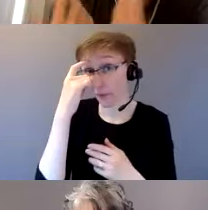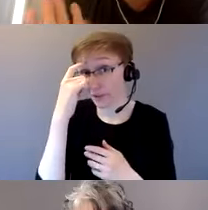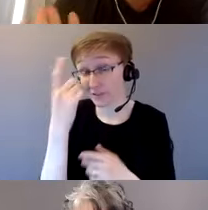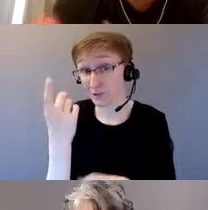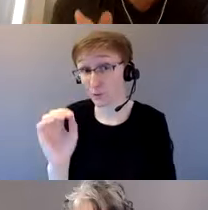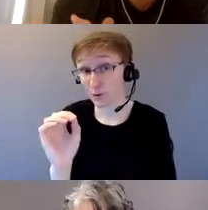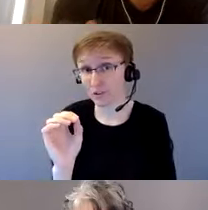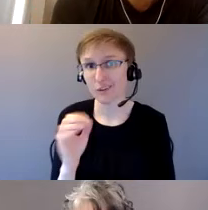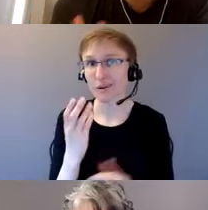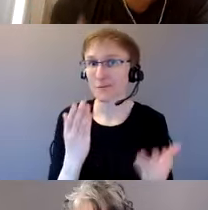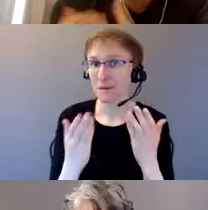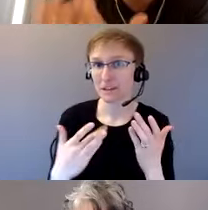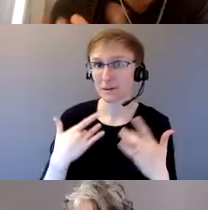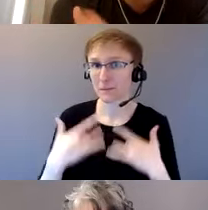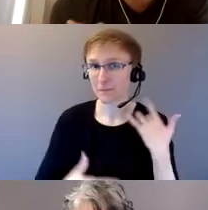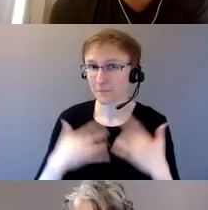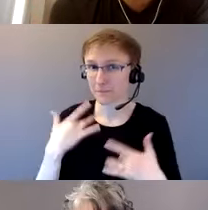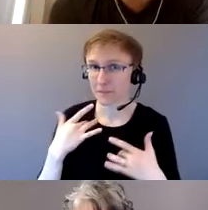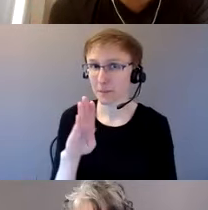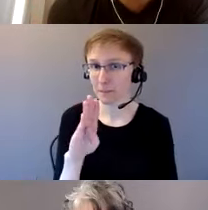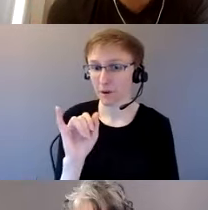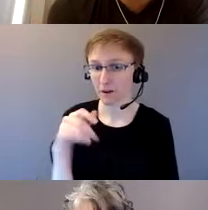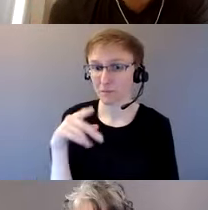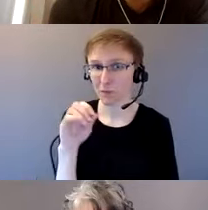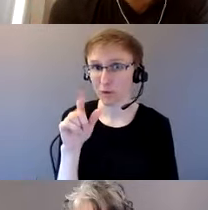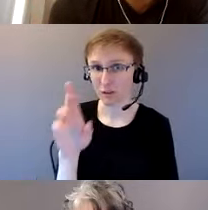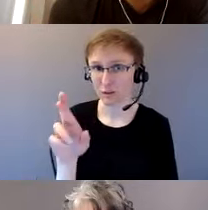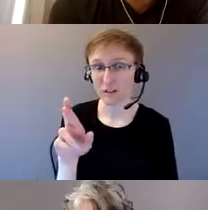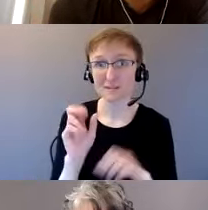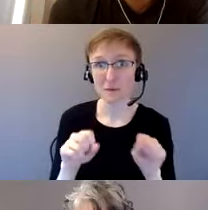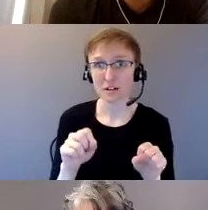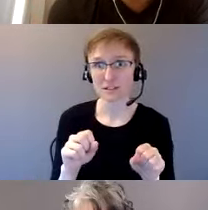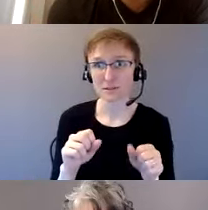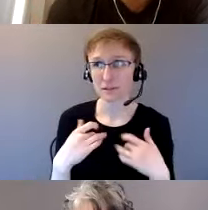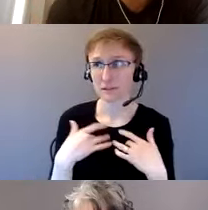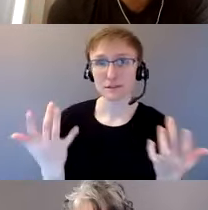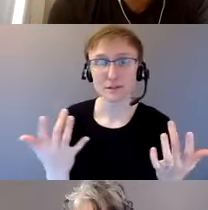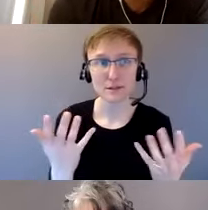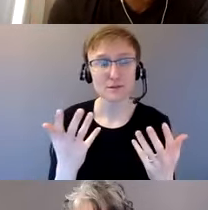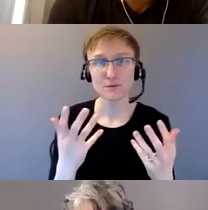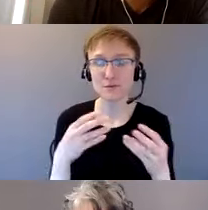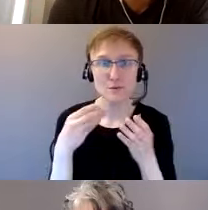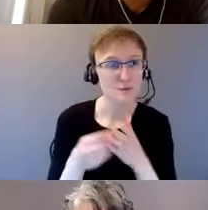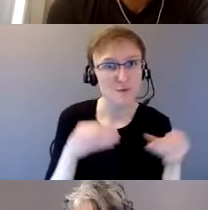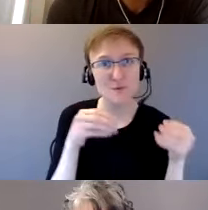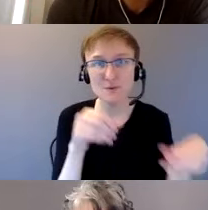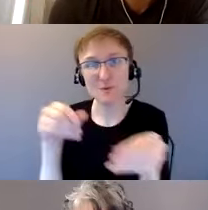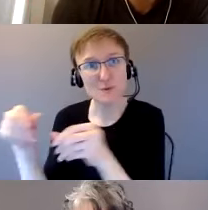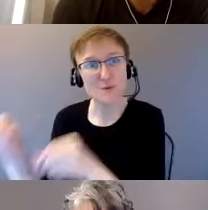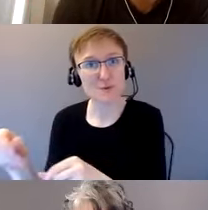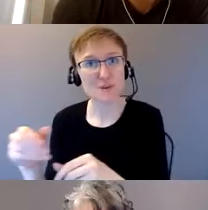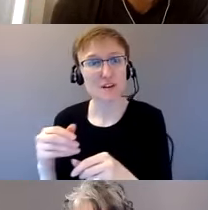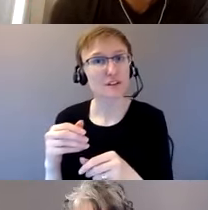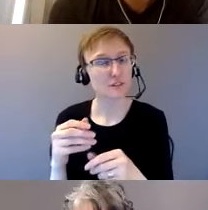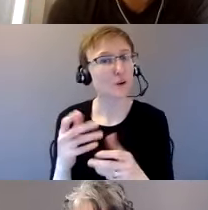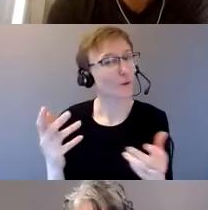he have a bipolar disorder, right? Could it be like a manic state where somebody is spending more money? And I think, the